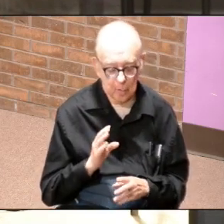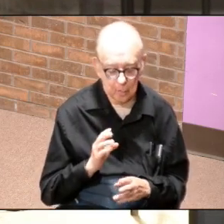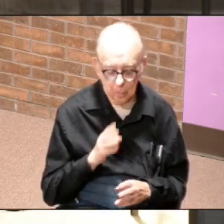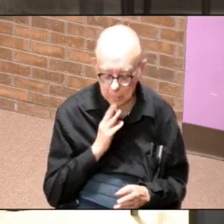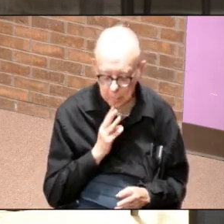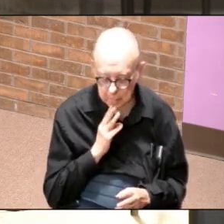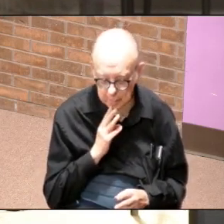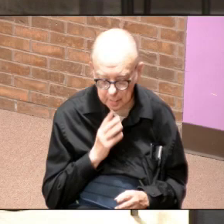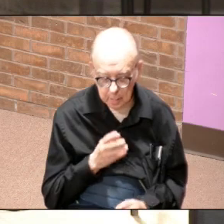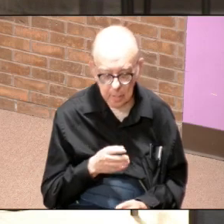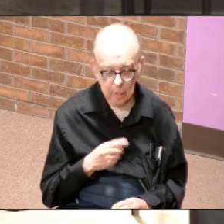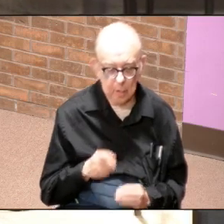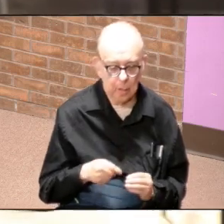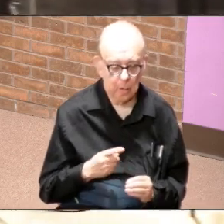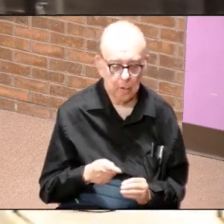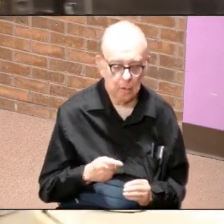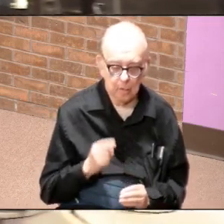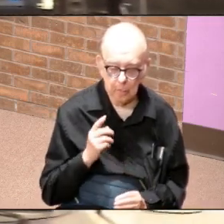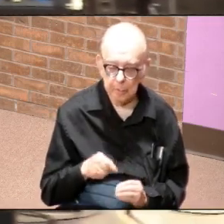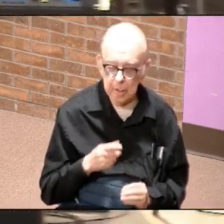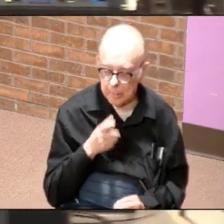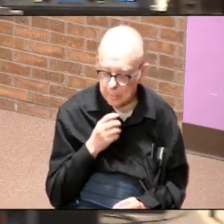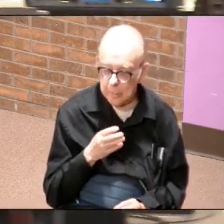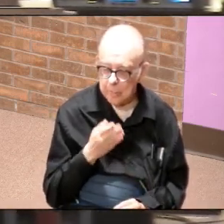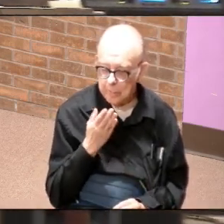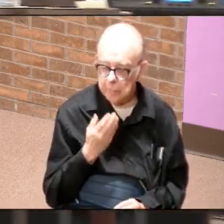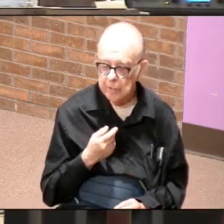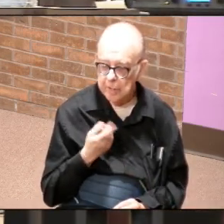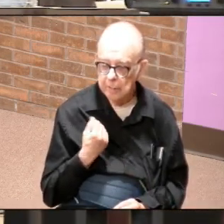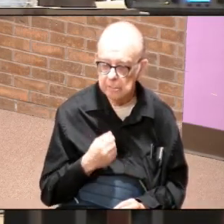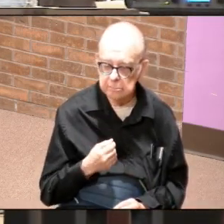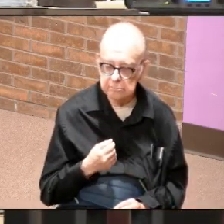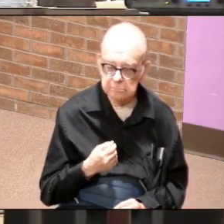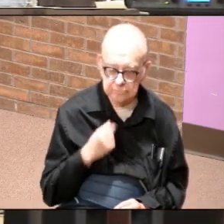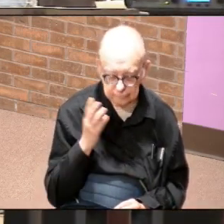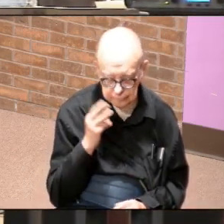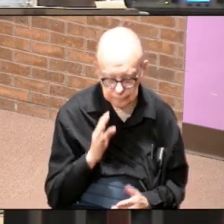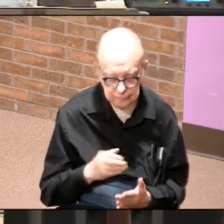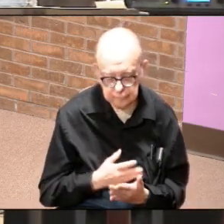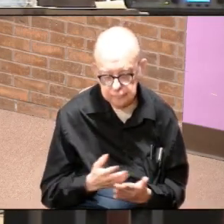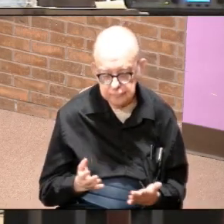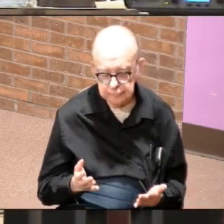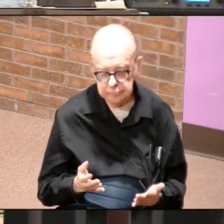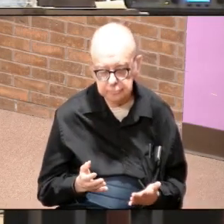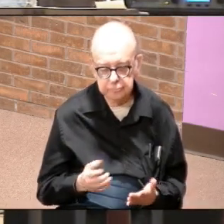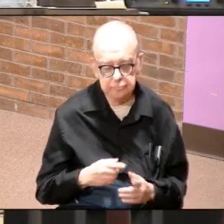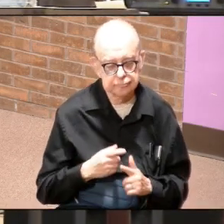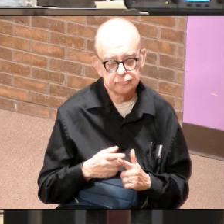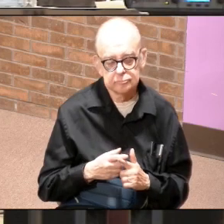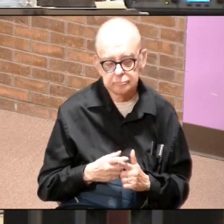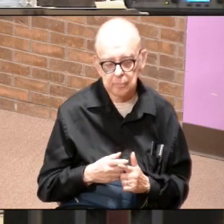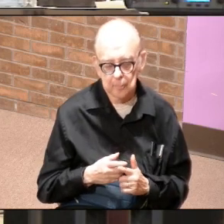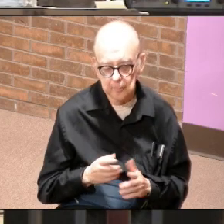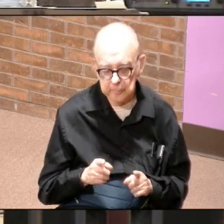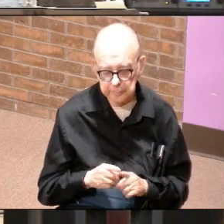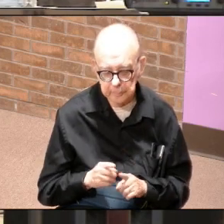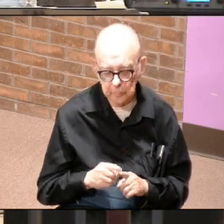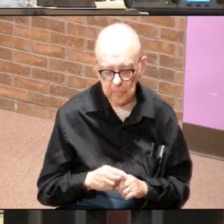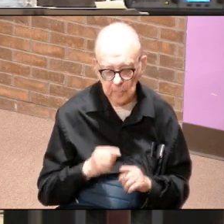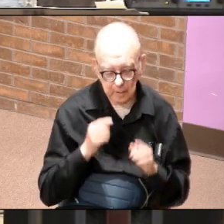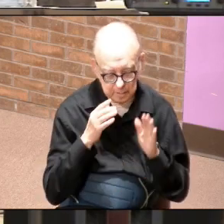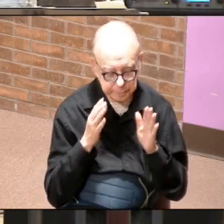or worrying about who drank in front of me, you know? And ain't going to be worried about that. And then it's like the